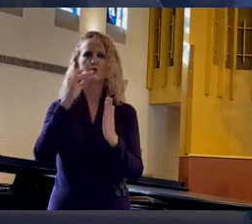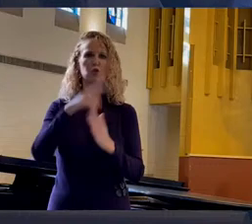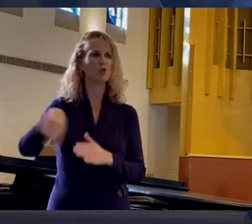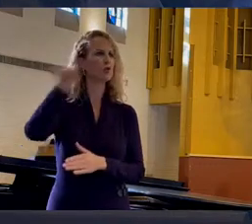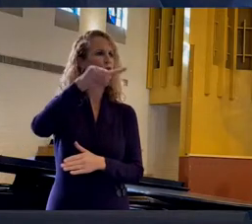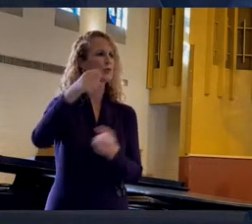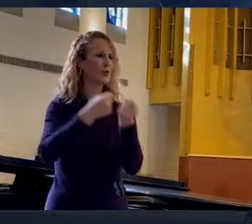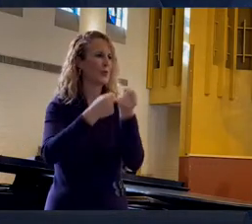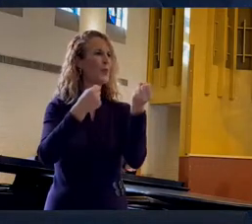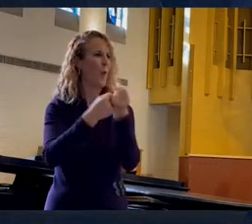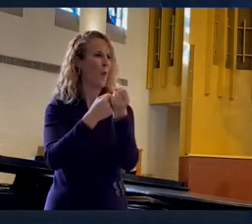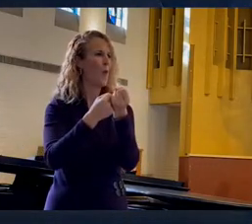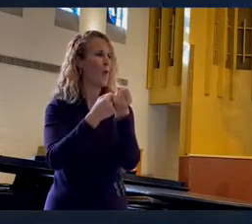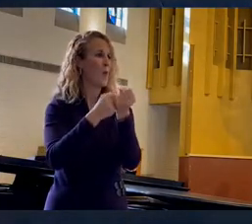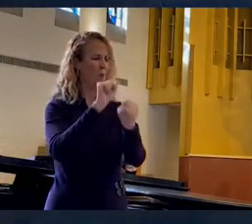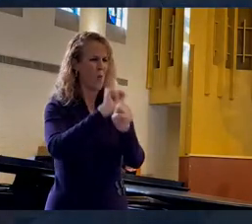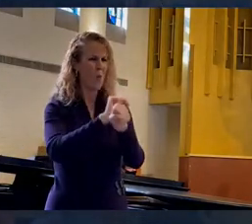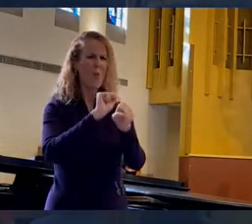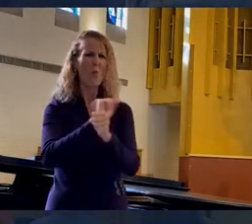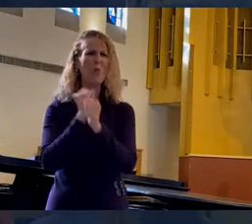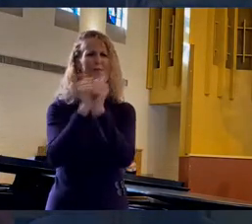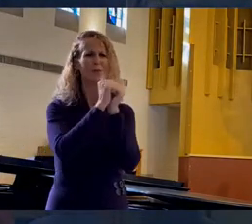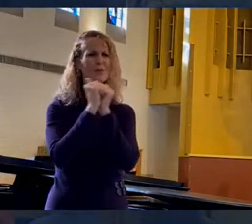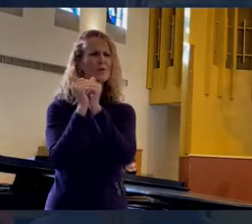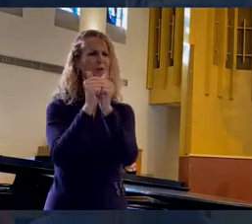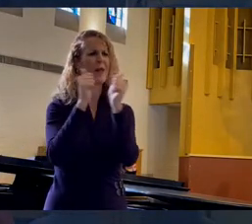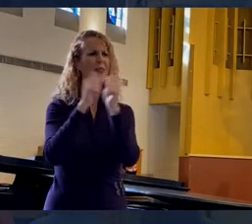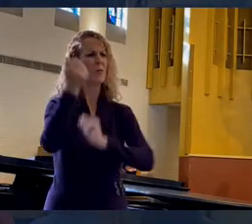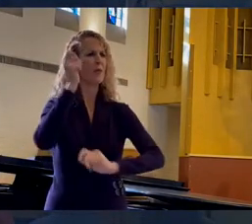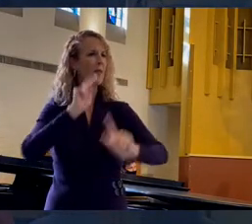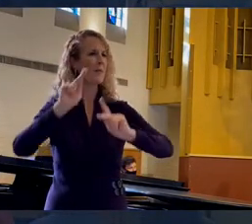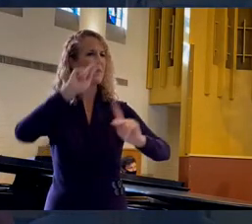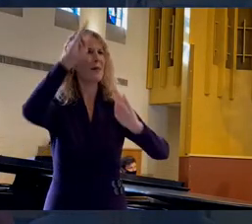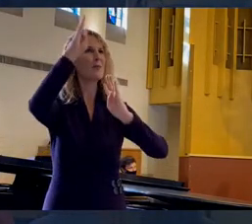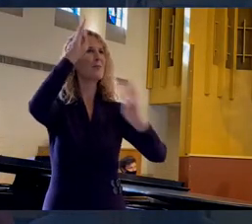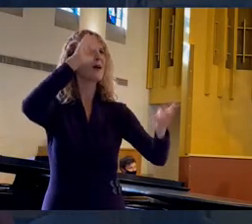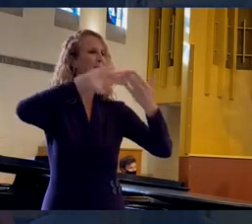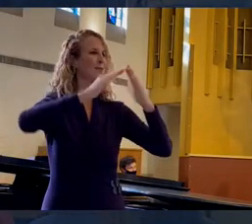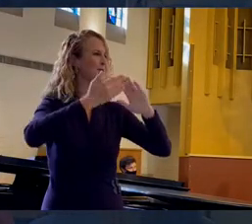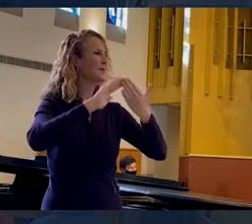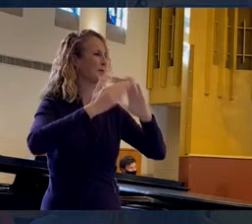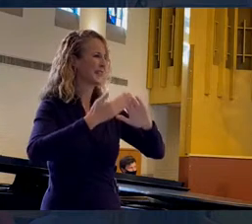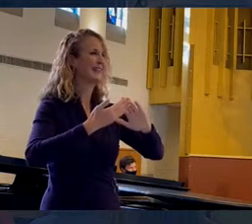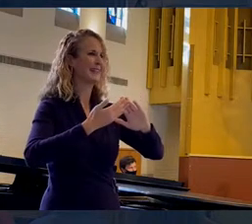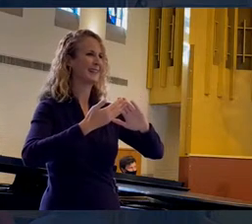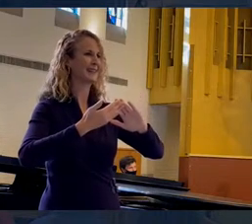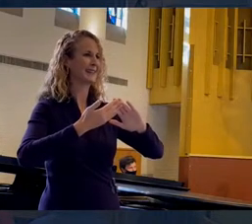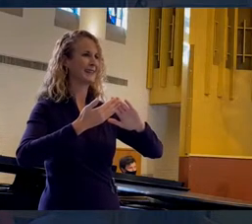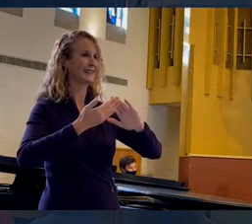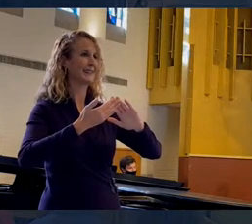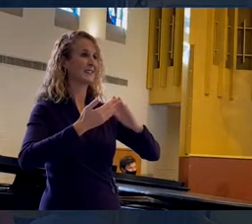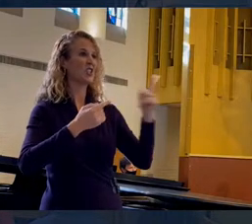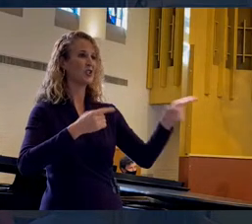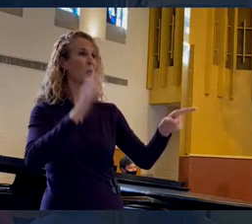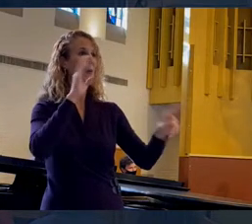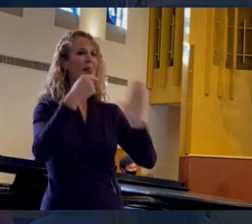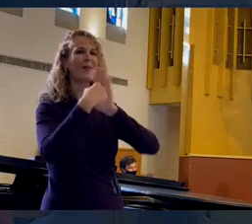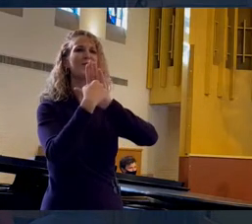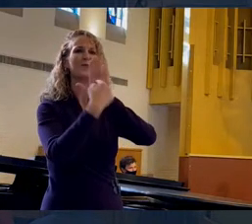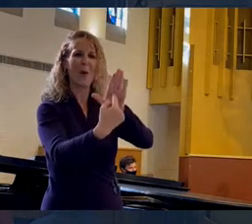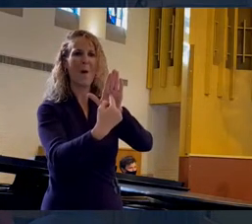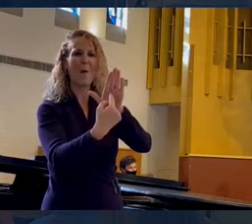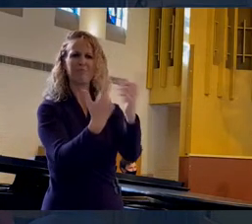students, all about working together with others to create a community. She'll show